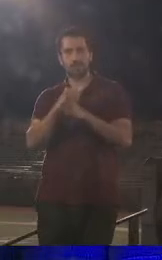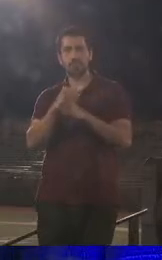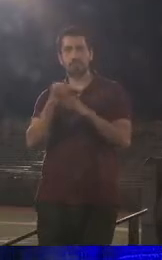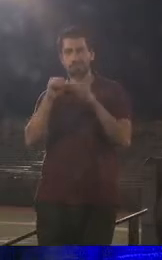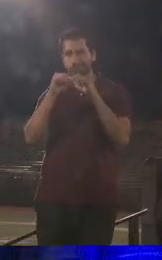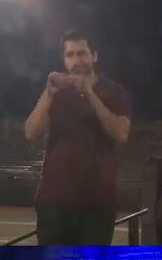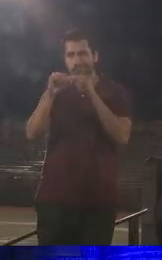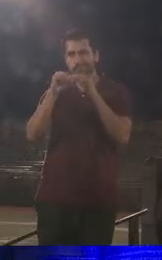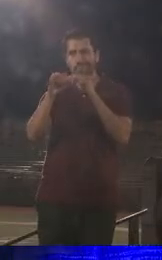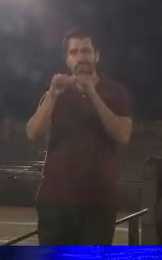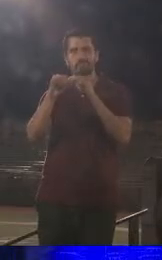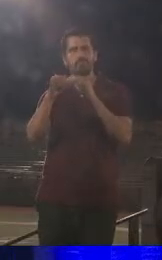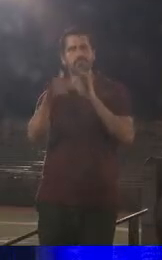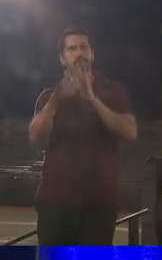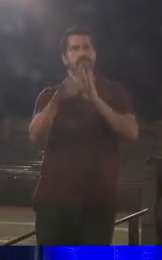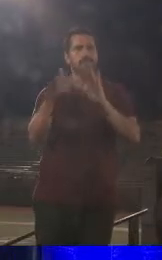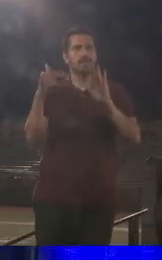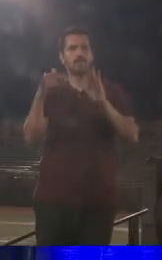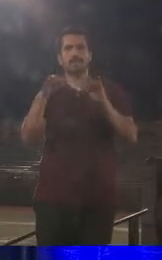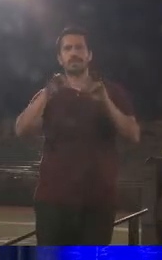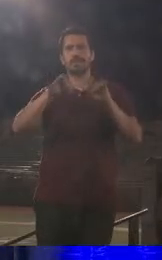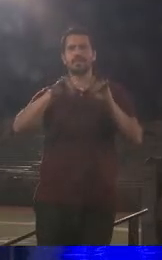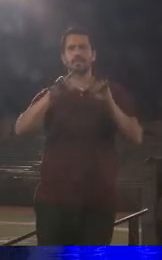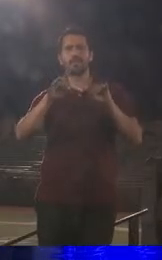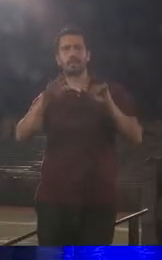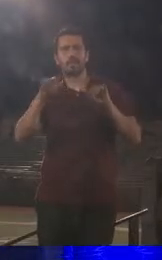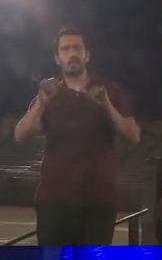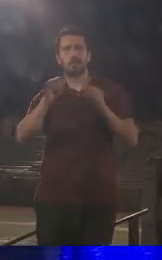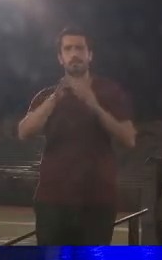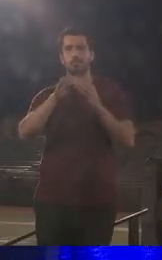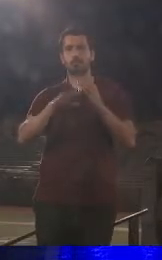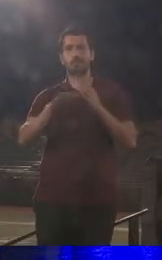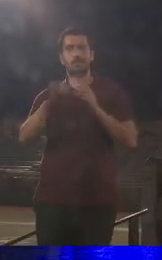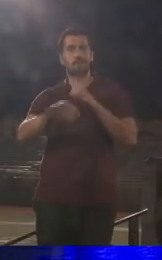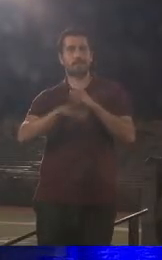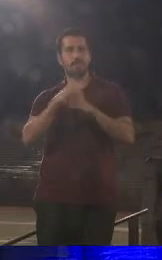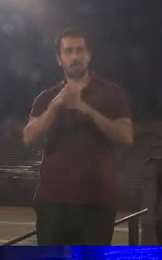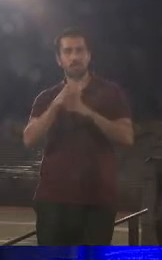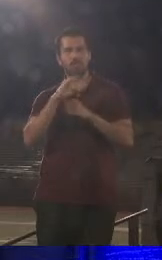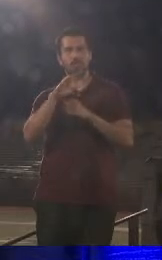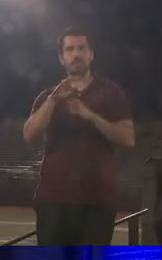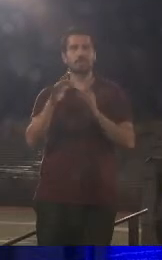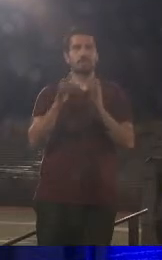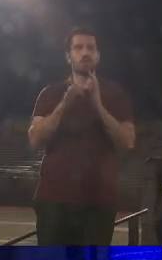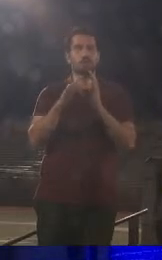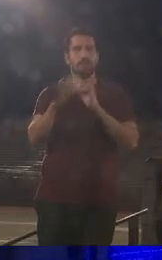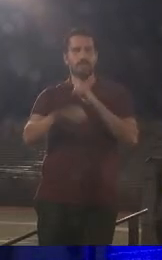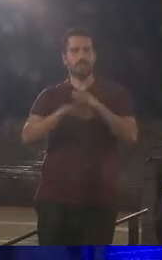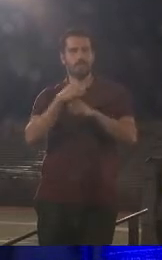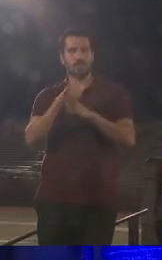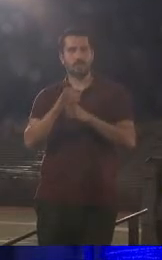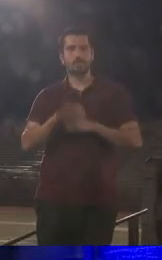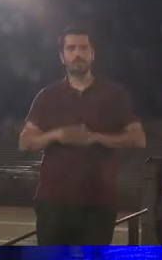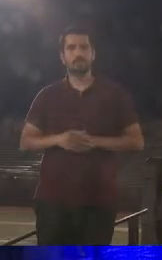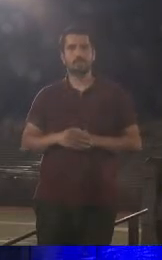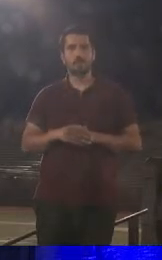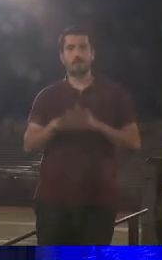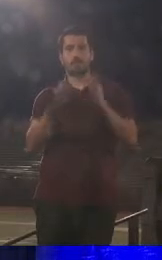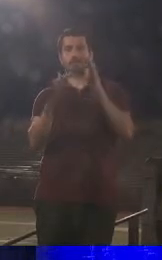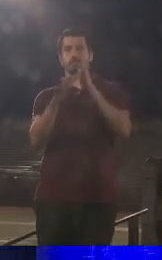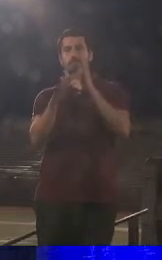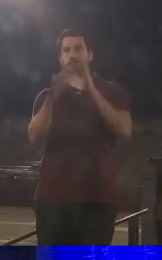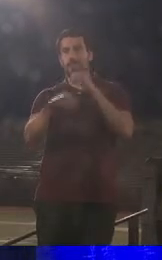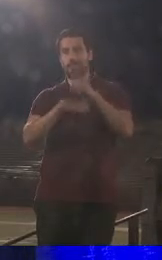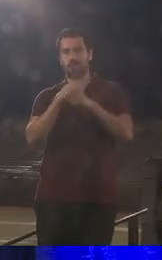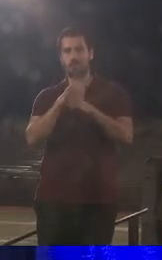Jesus has been named the Engineering Department Student of the Year during his junior year. He also became the